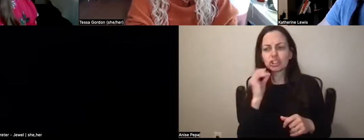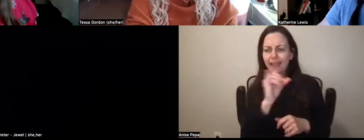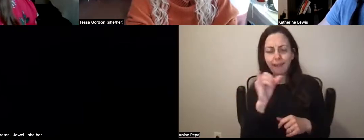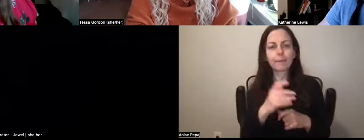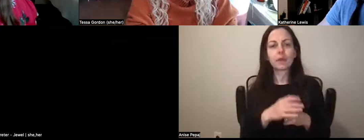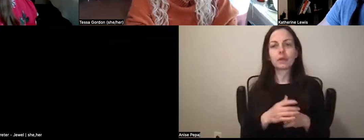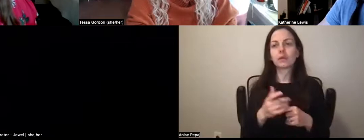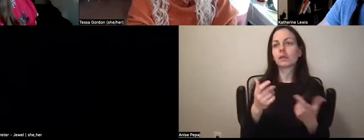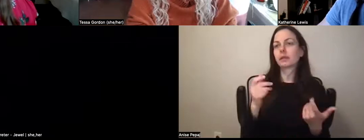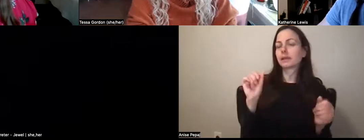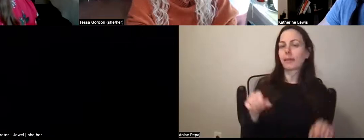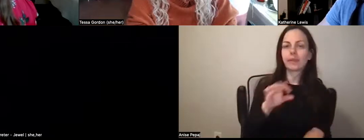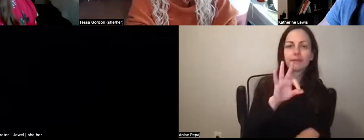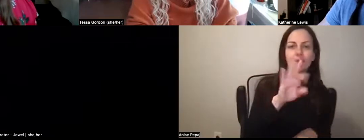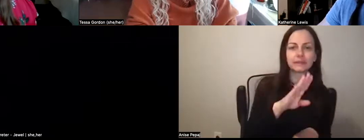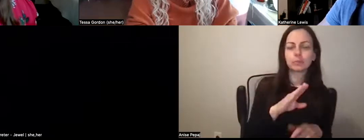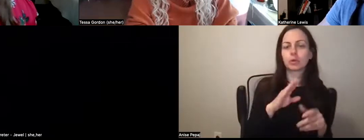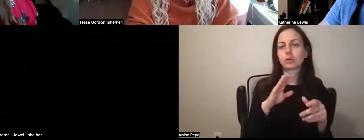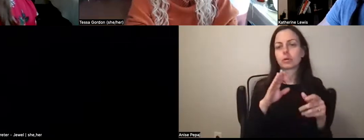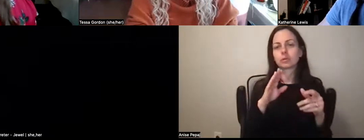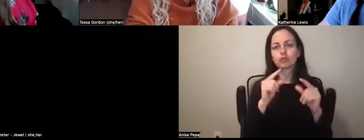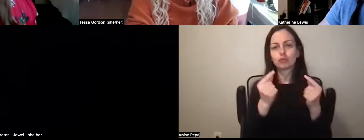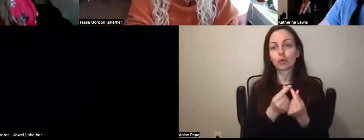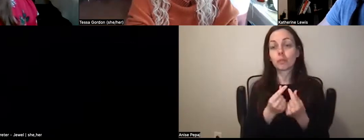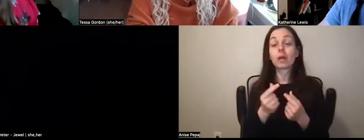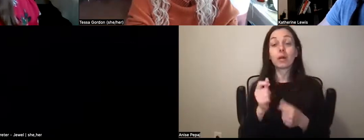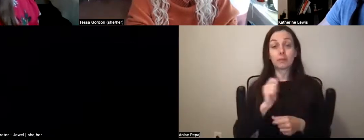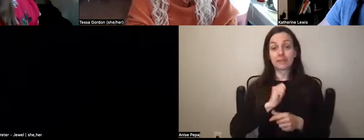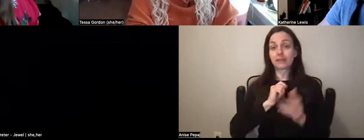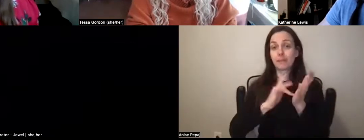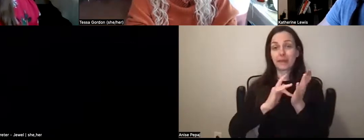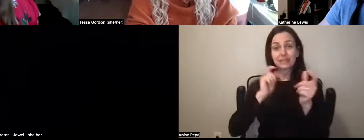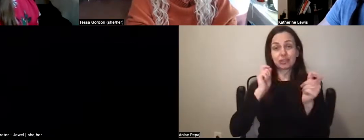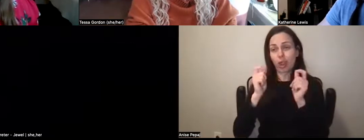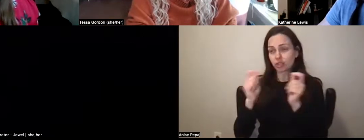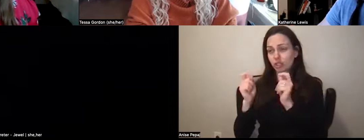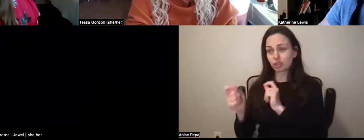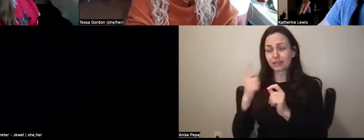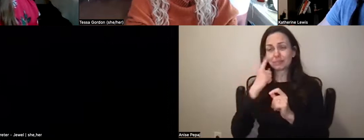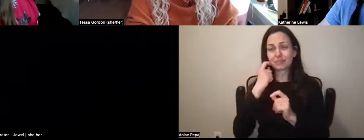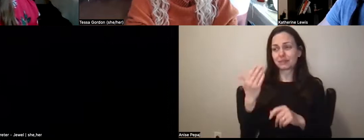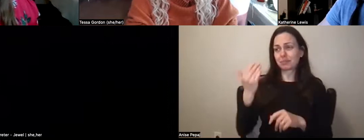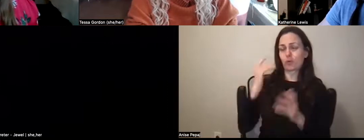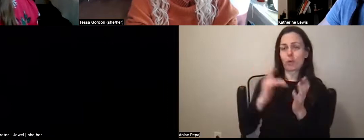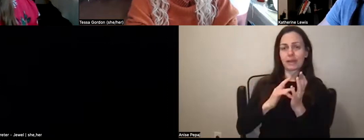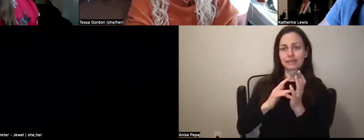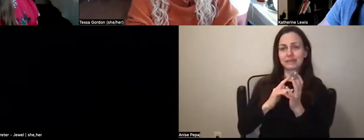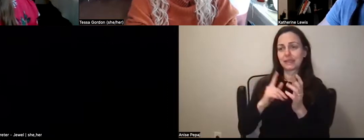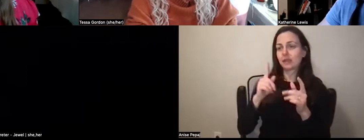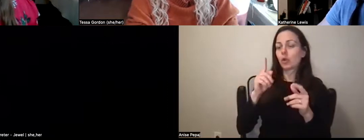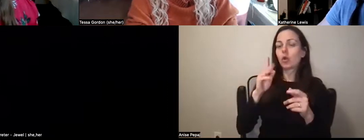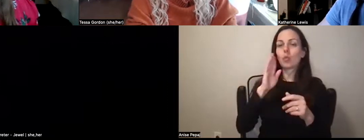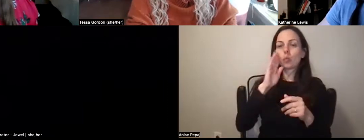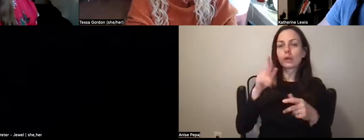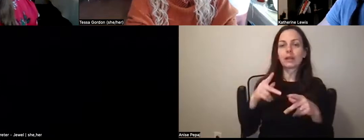with me, I've been changing MS medications a lot because my previous medication wouldn't allow me to mount any antibodies against COVID. So